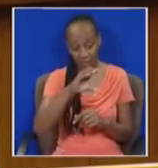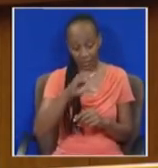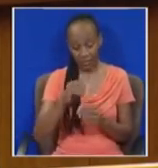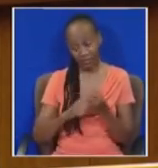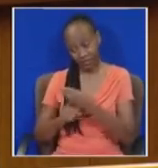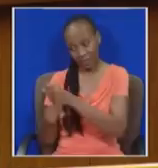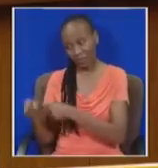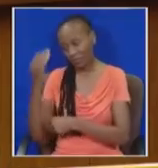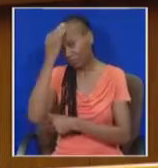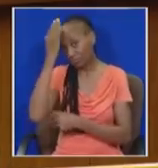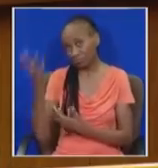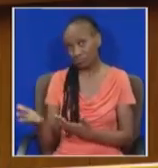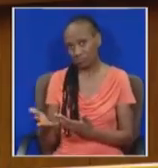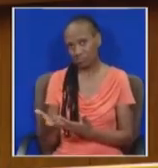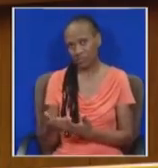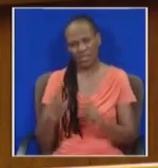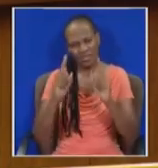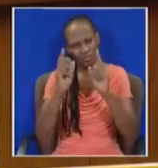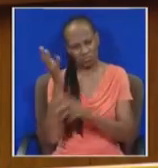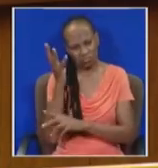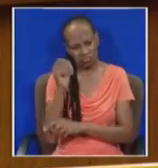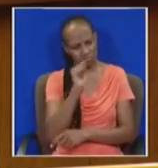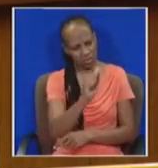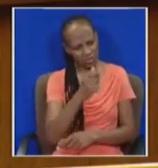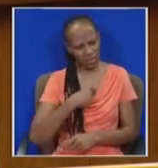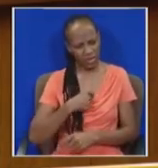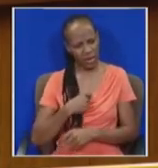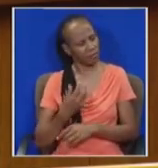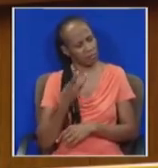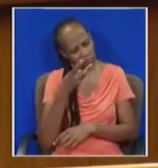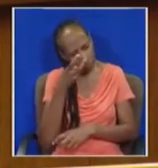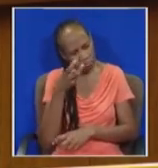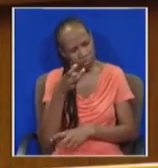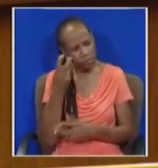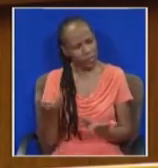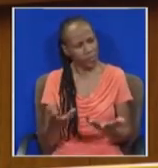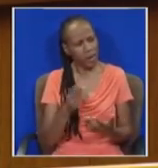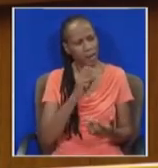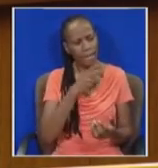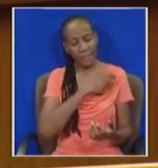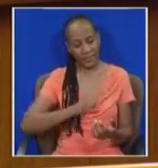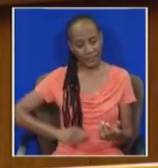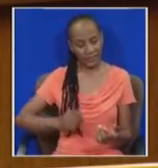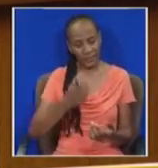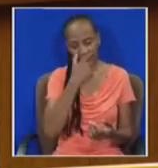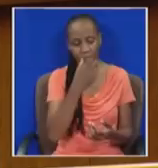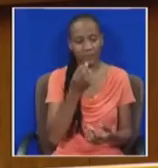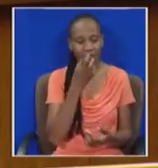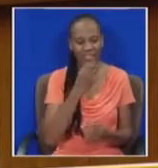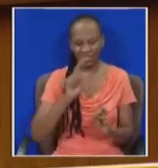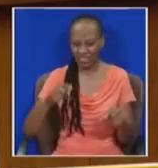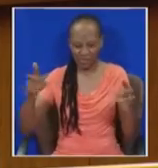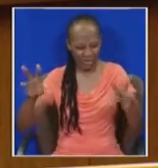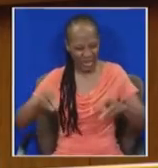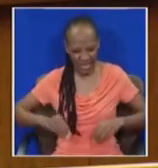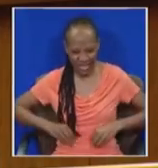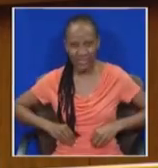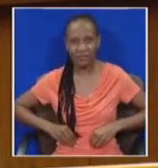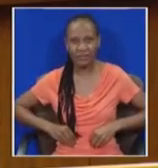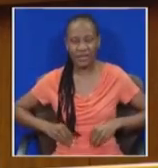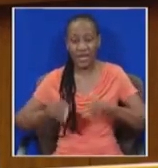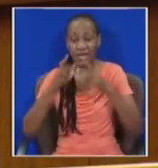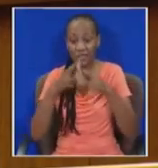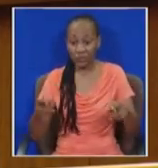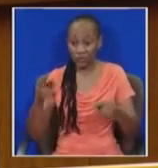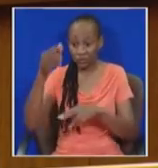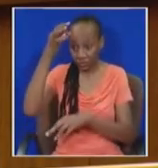In his speech, I was particularly impressed by President Ramaphosa's commitment to not tolerate the plunder of public